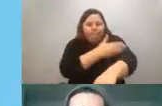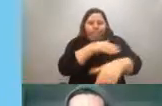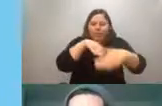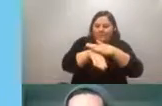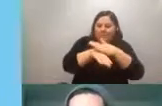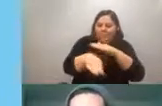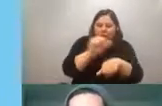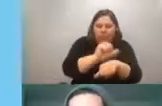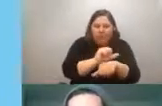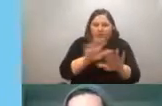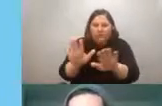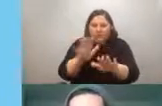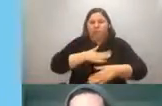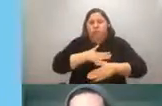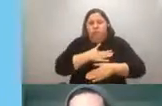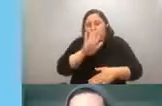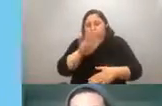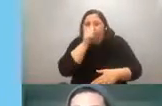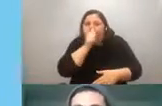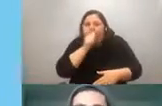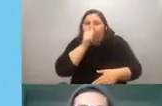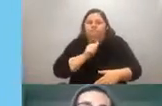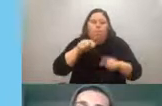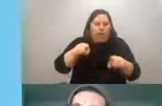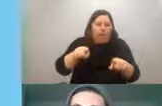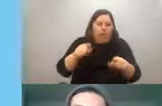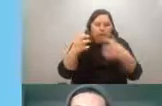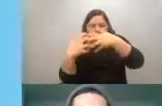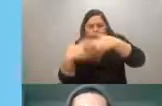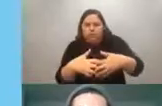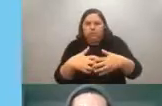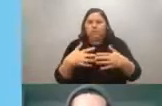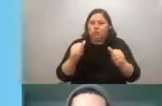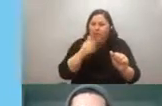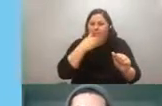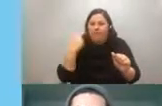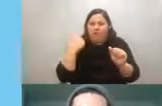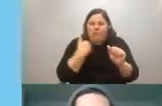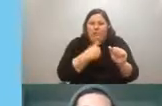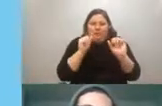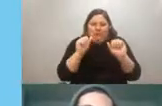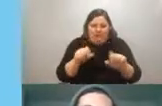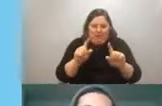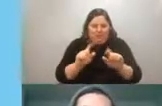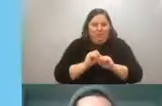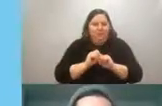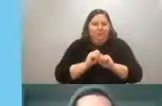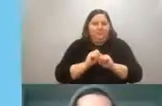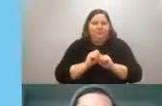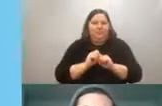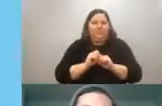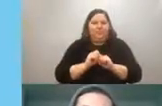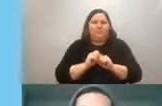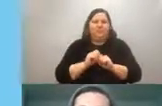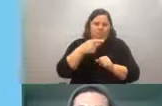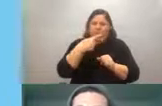so we appreciate your patience as we we're trying to do our best we can um uh but as it says